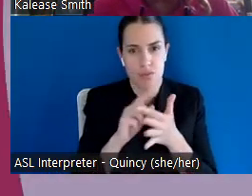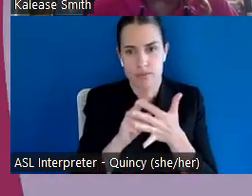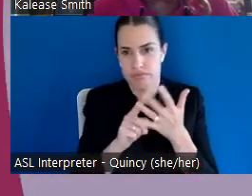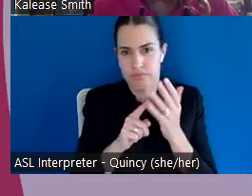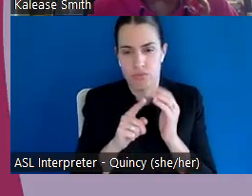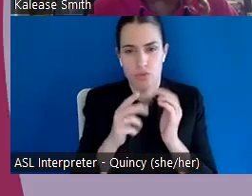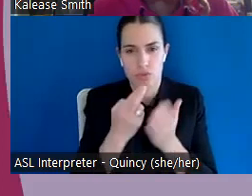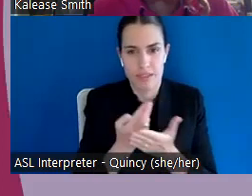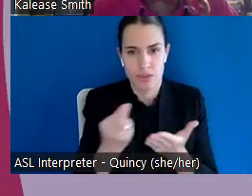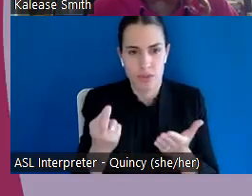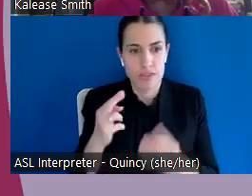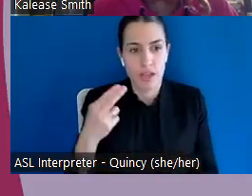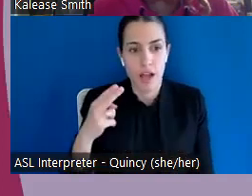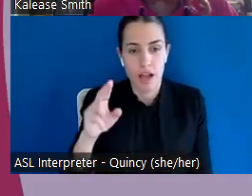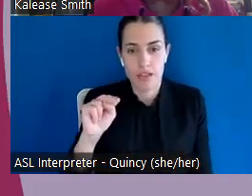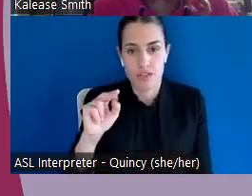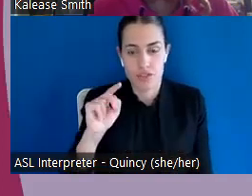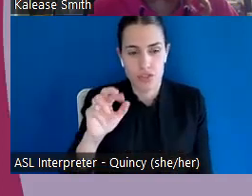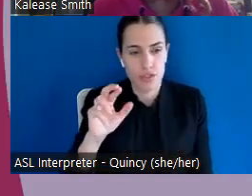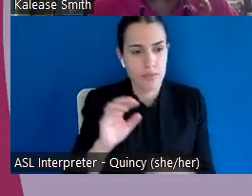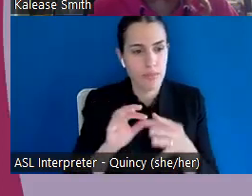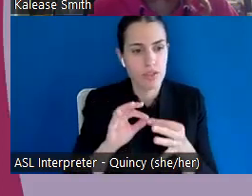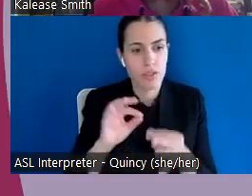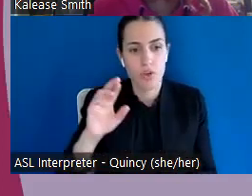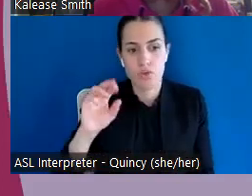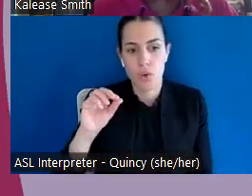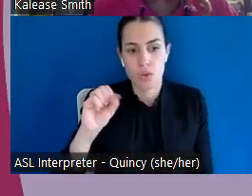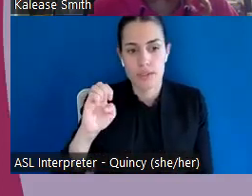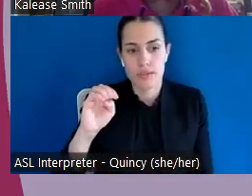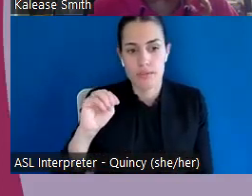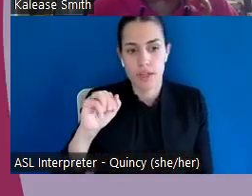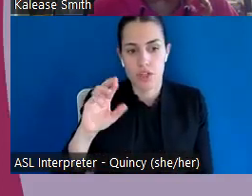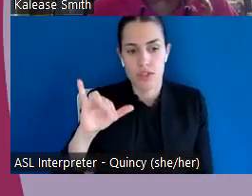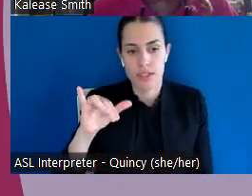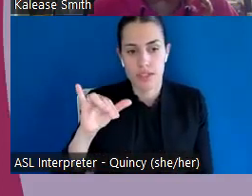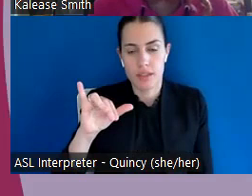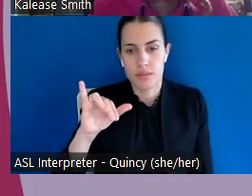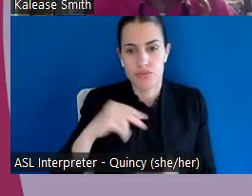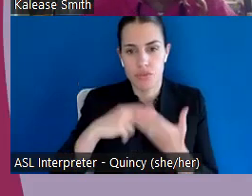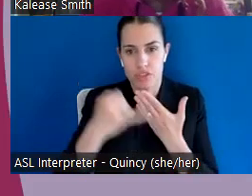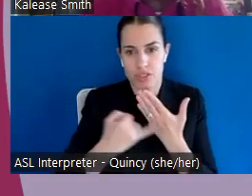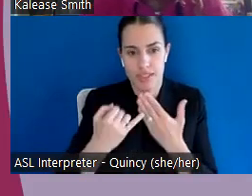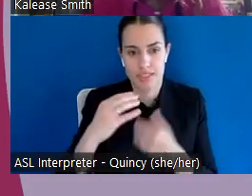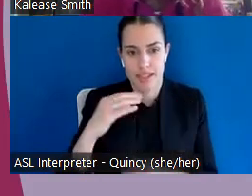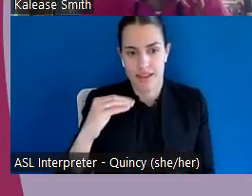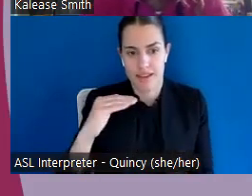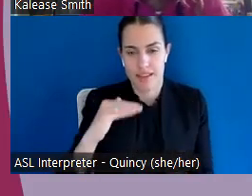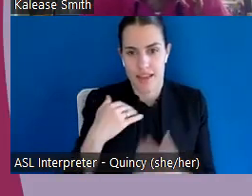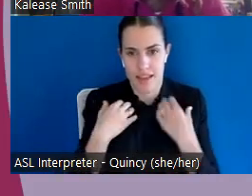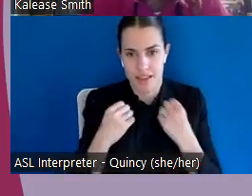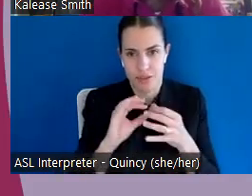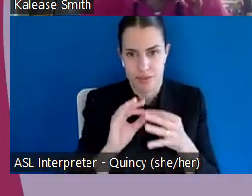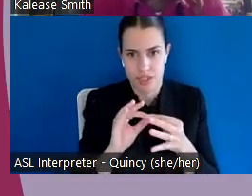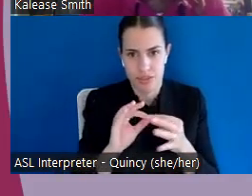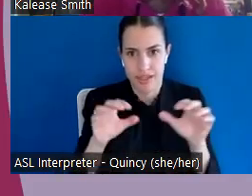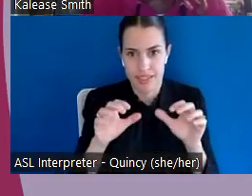Hunter's mentioned a couple of these, the Rosemary Project and Healthy Relationship Activity Book. But there's also things